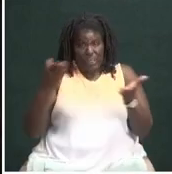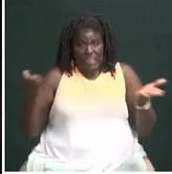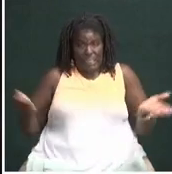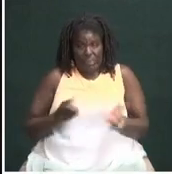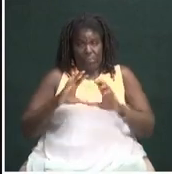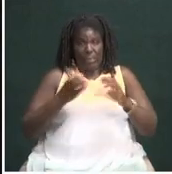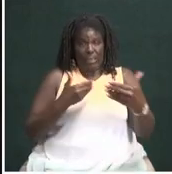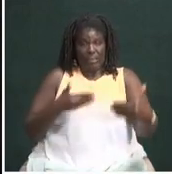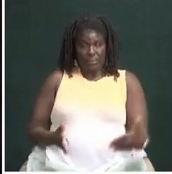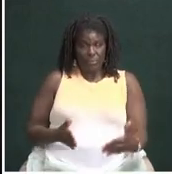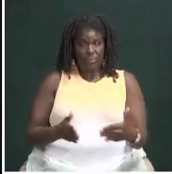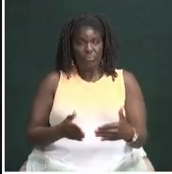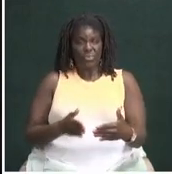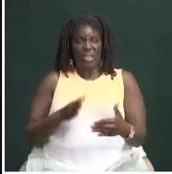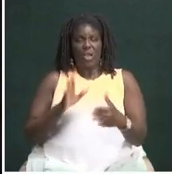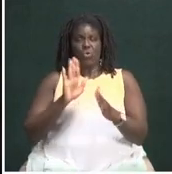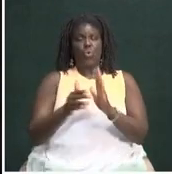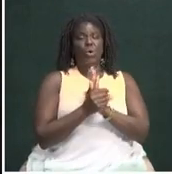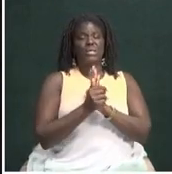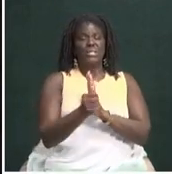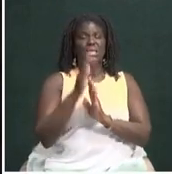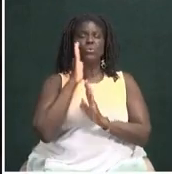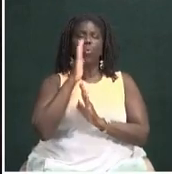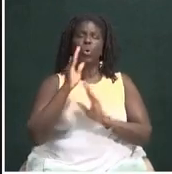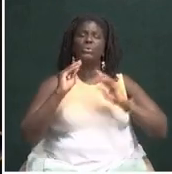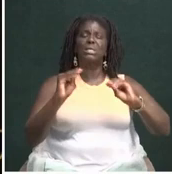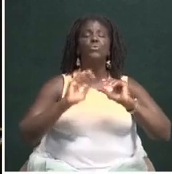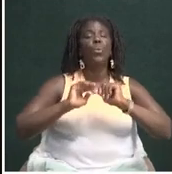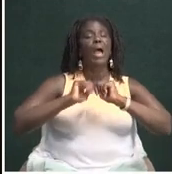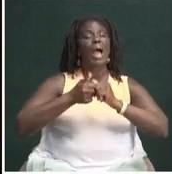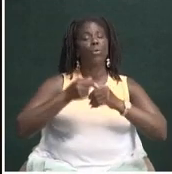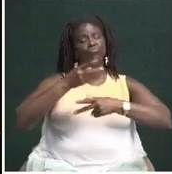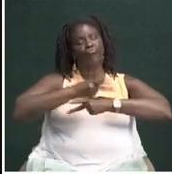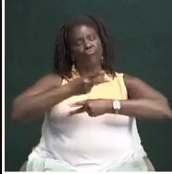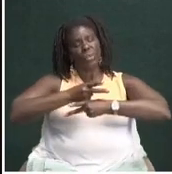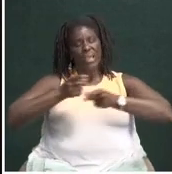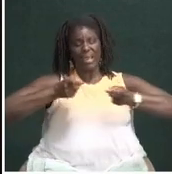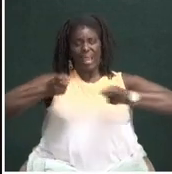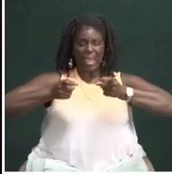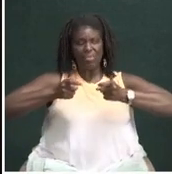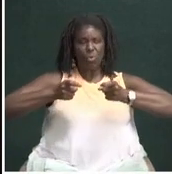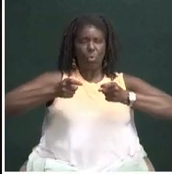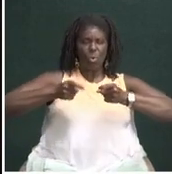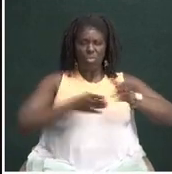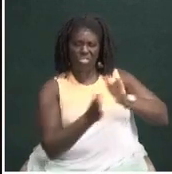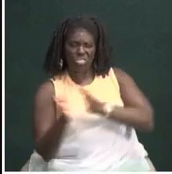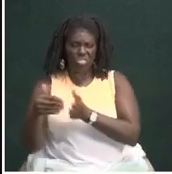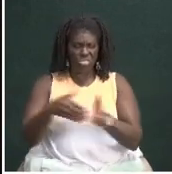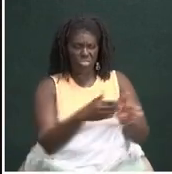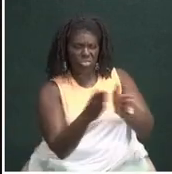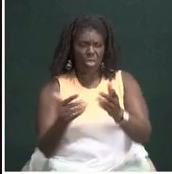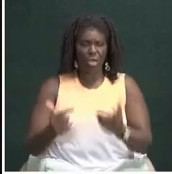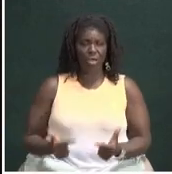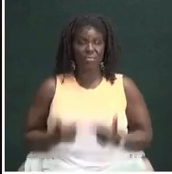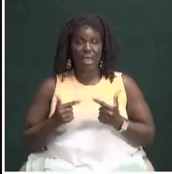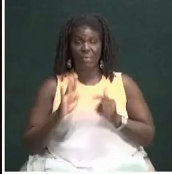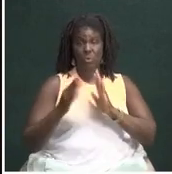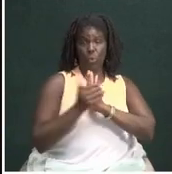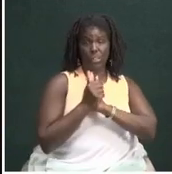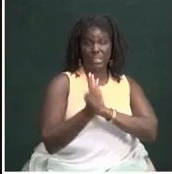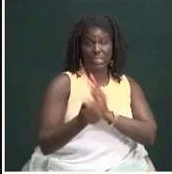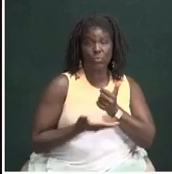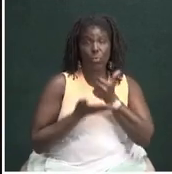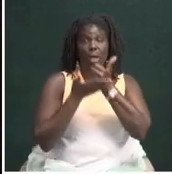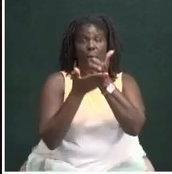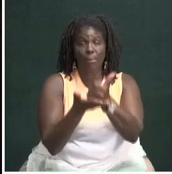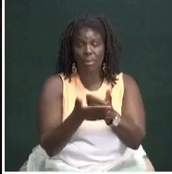classrooms here to deal with the twists and turns that you'll hit in the decades ahead. And the skills you learned will really help you